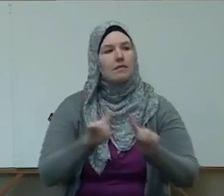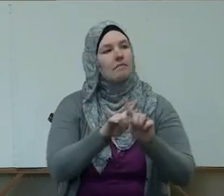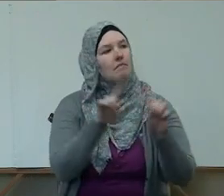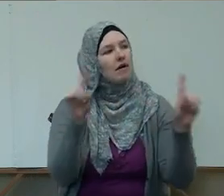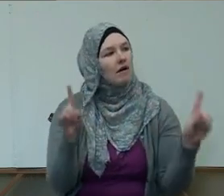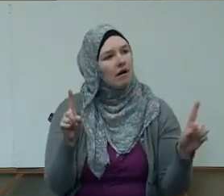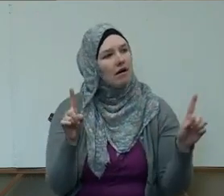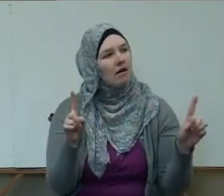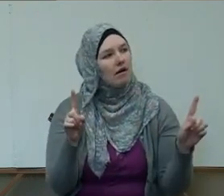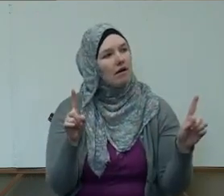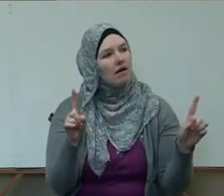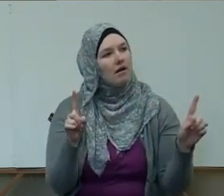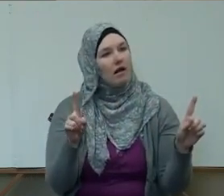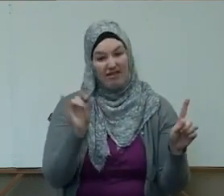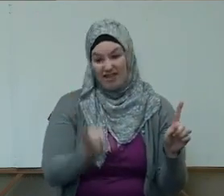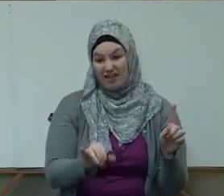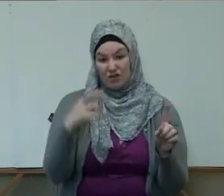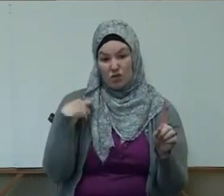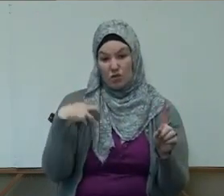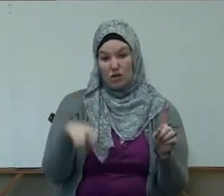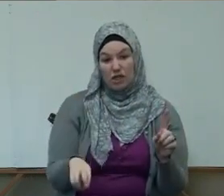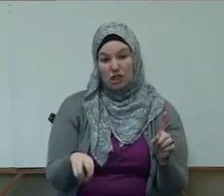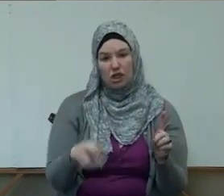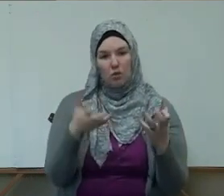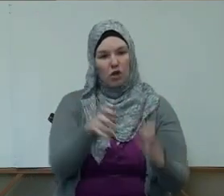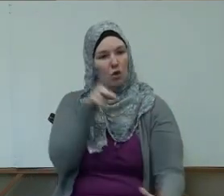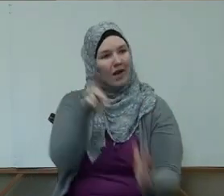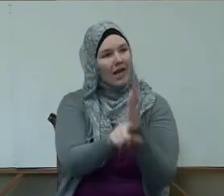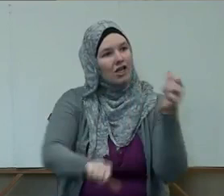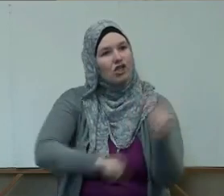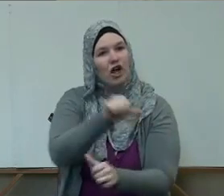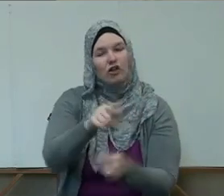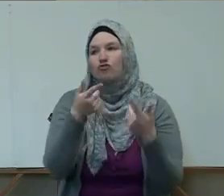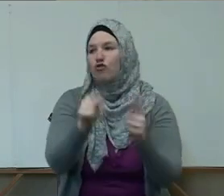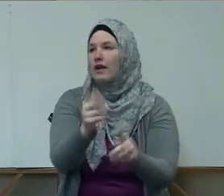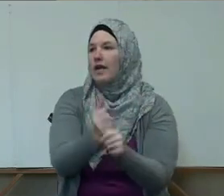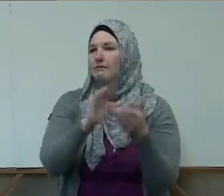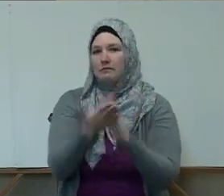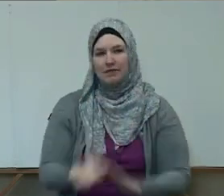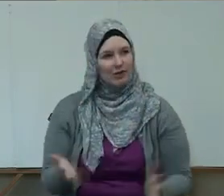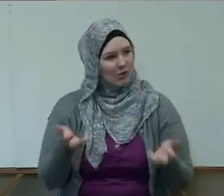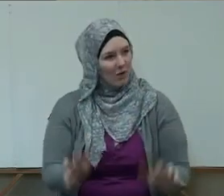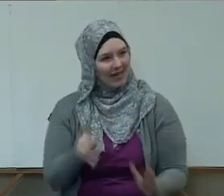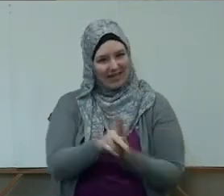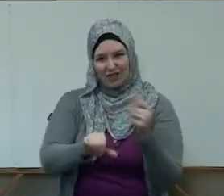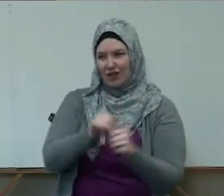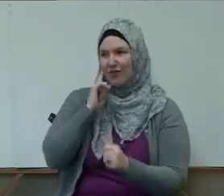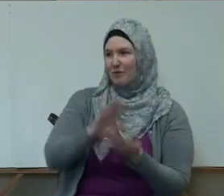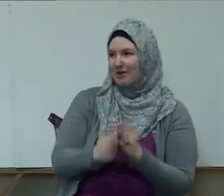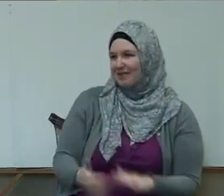that wants to cut a Muslim into pieces for the sake of peace. A Muslim, like every human being, has the right